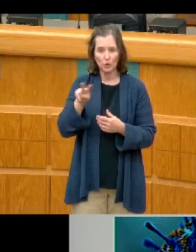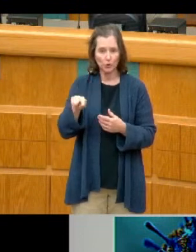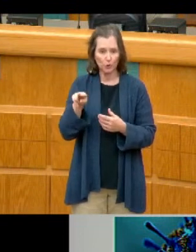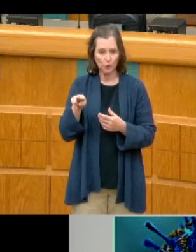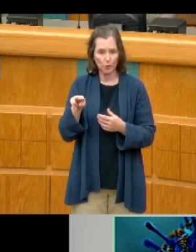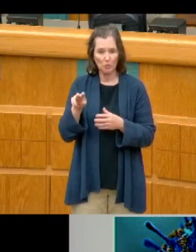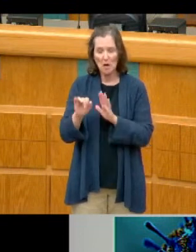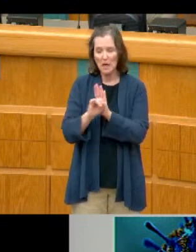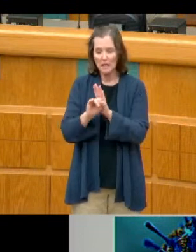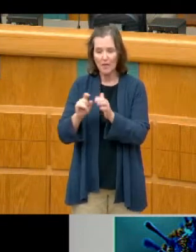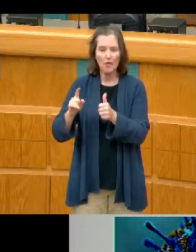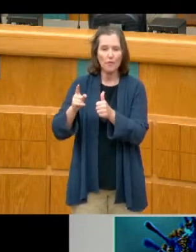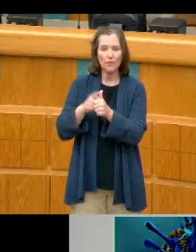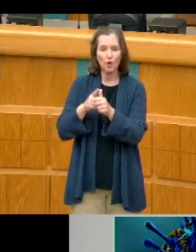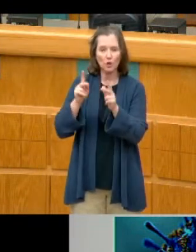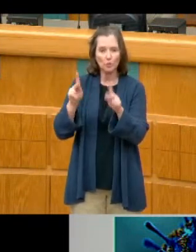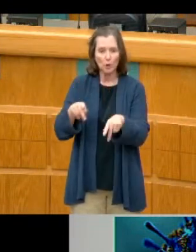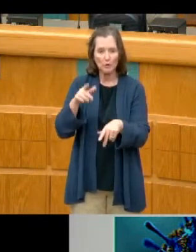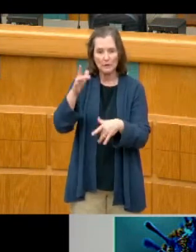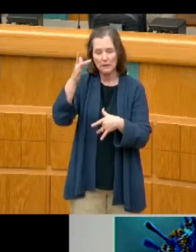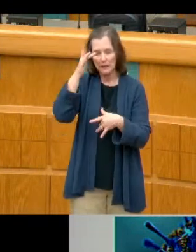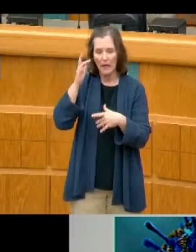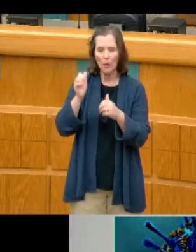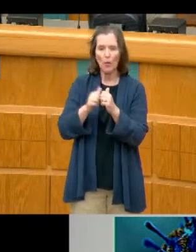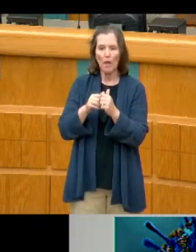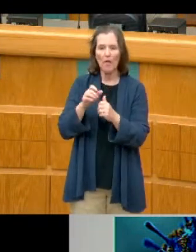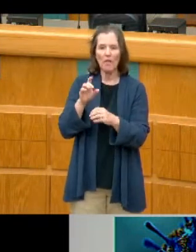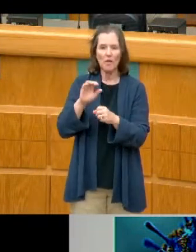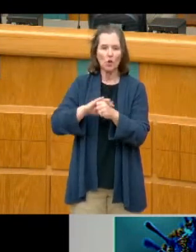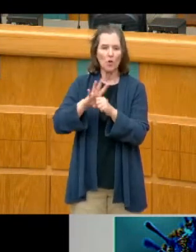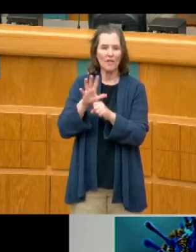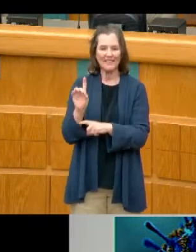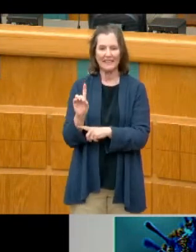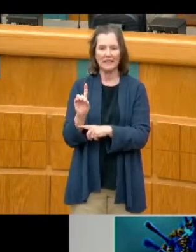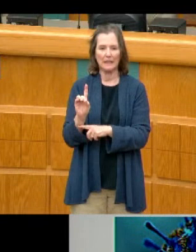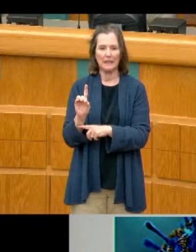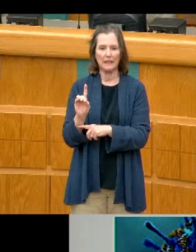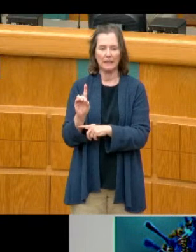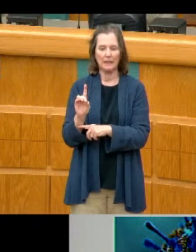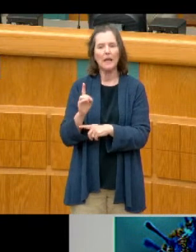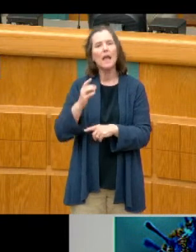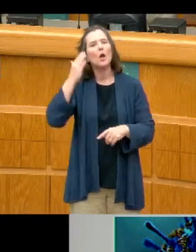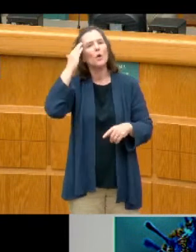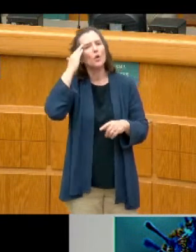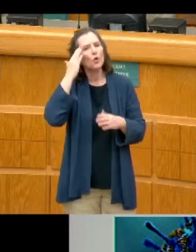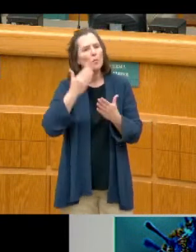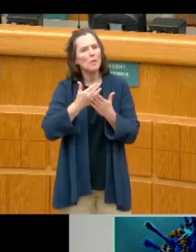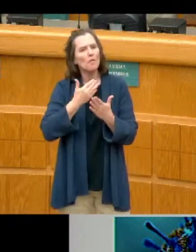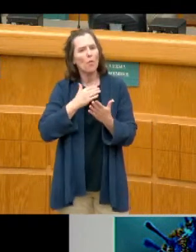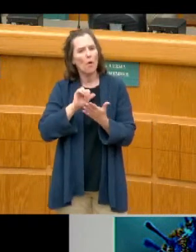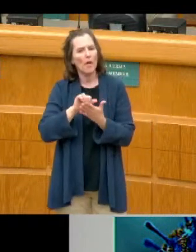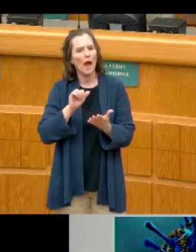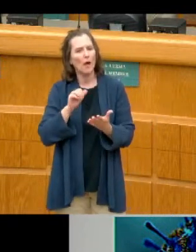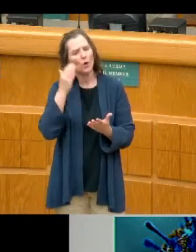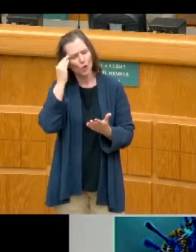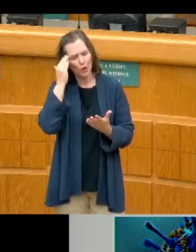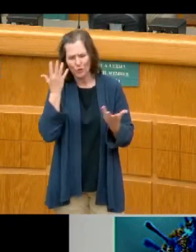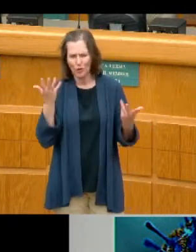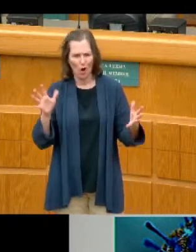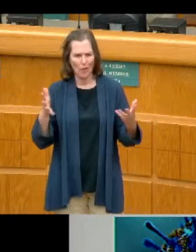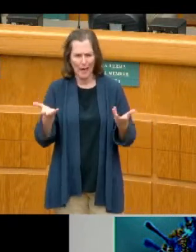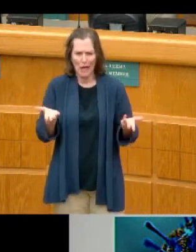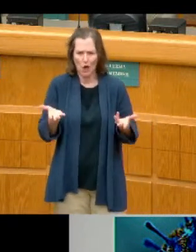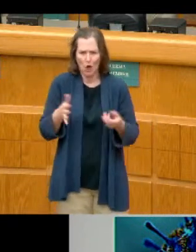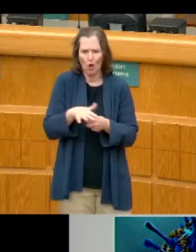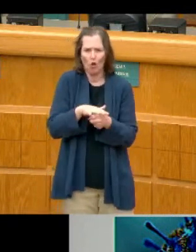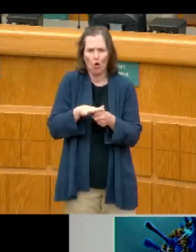in Nueces County, but we knew prior to getting that official document, we knew that Delta was already here